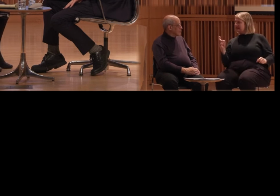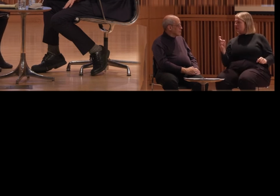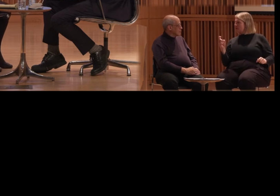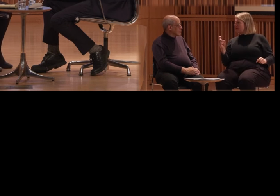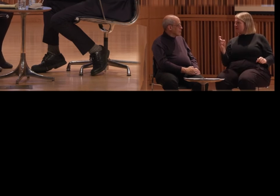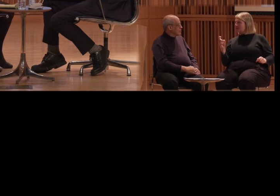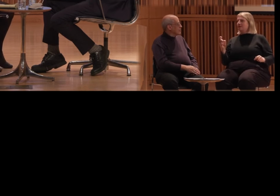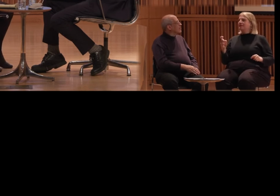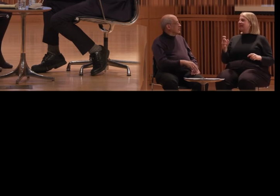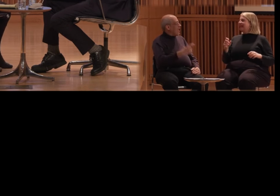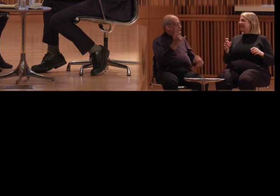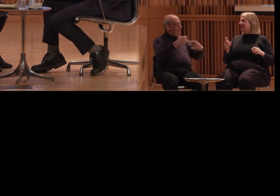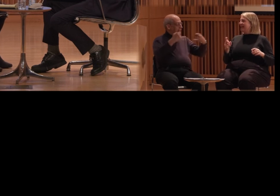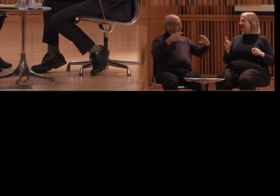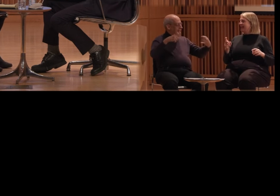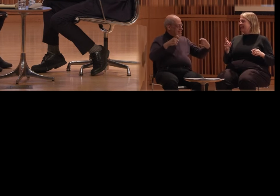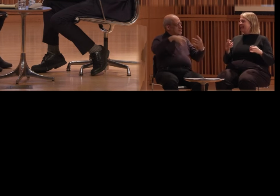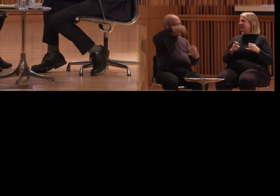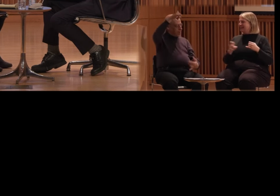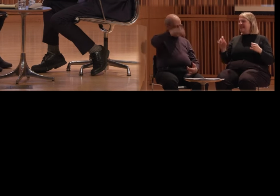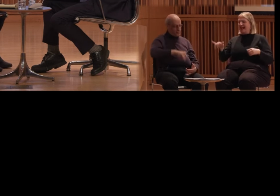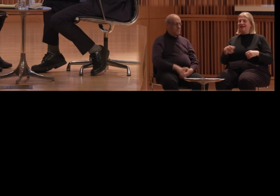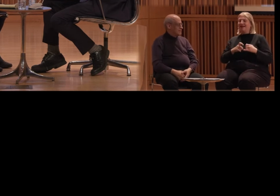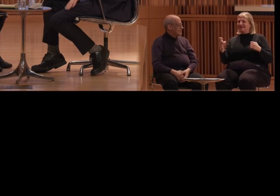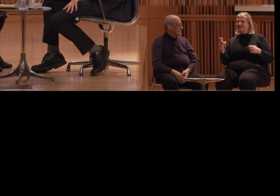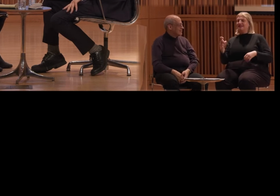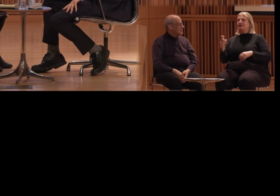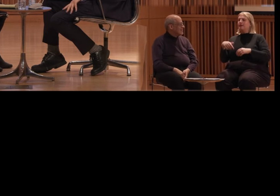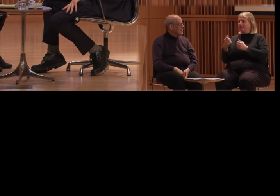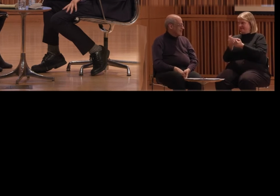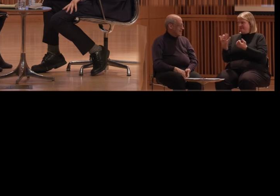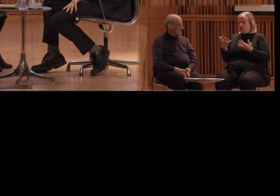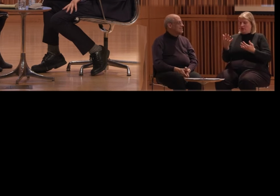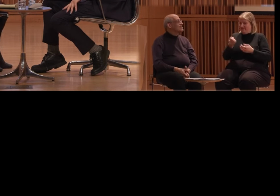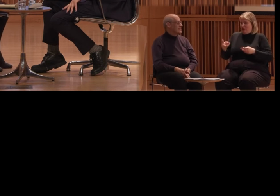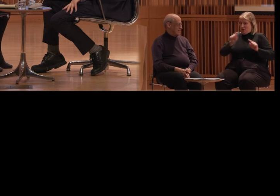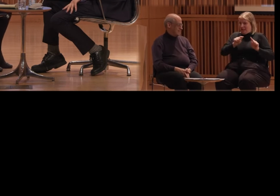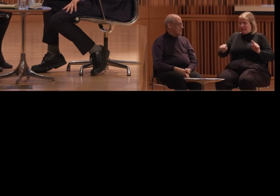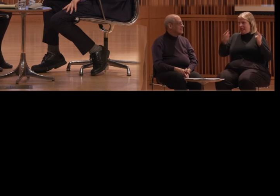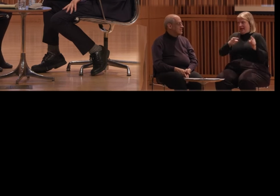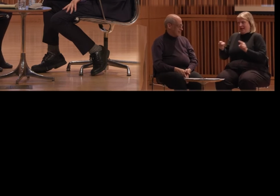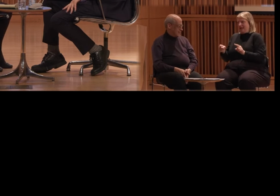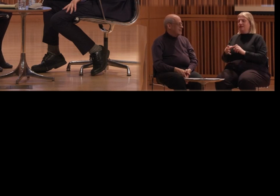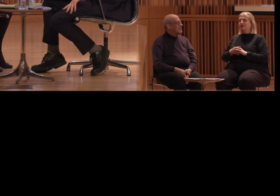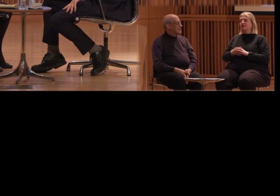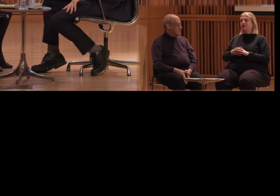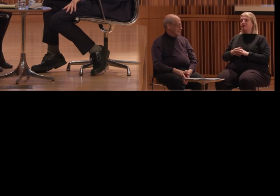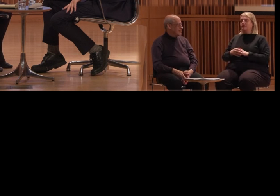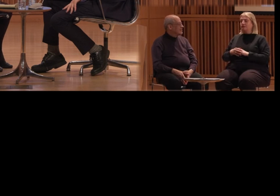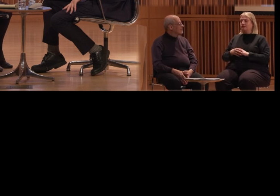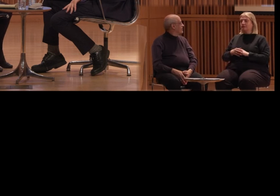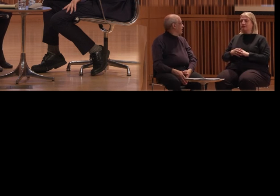public approval. And so there's a few different things going on. Like for instance, in the lower